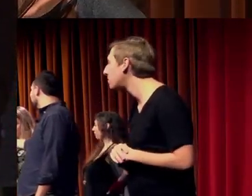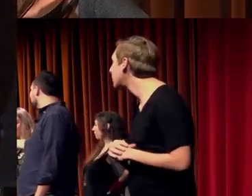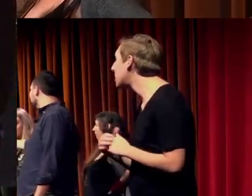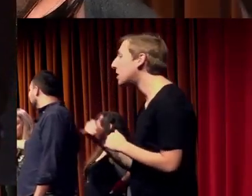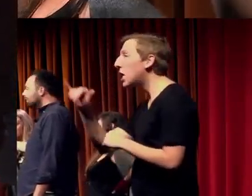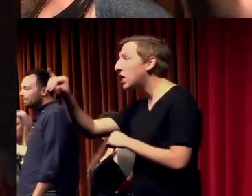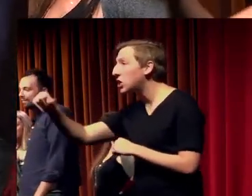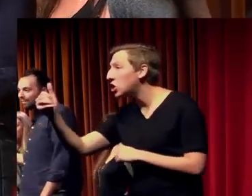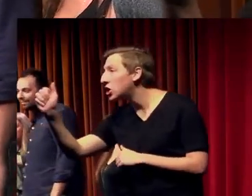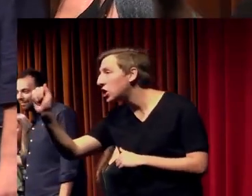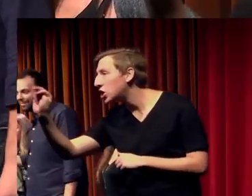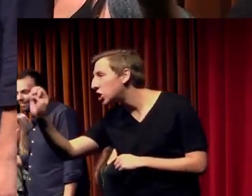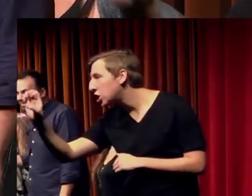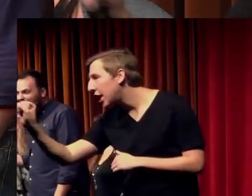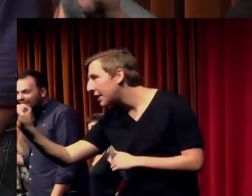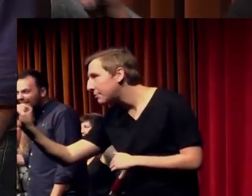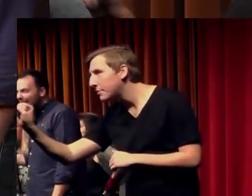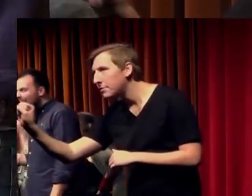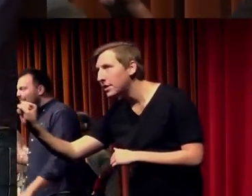James.